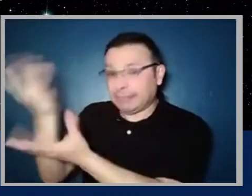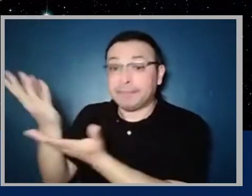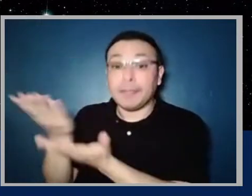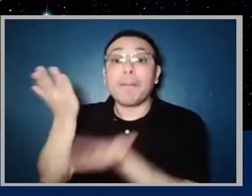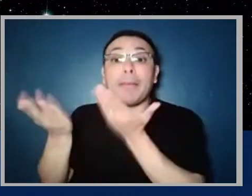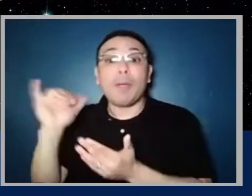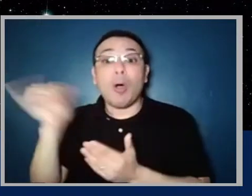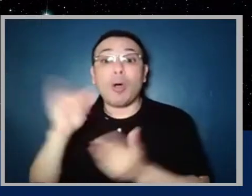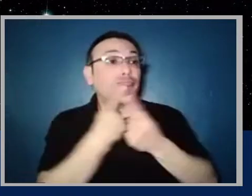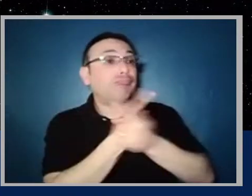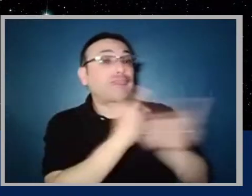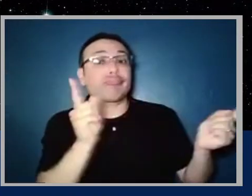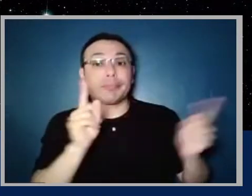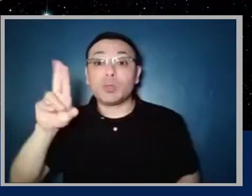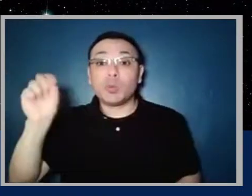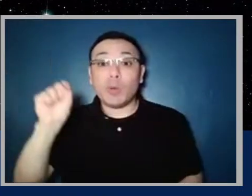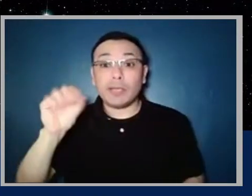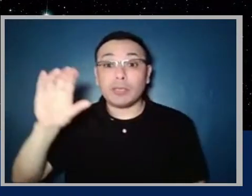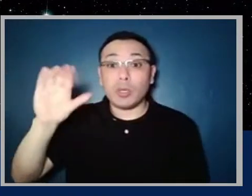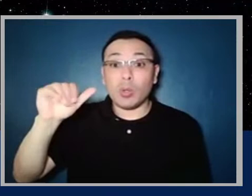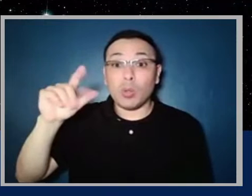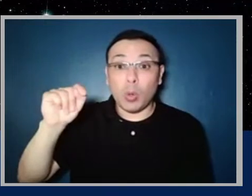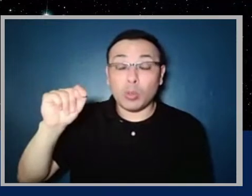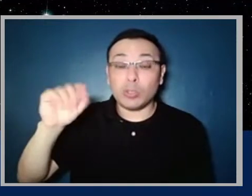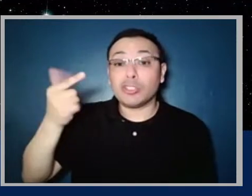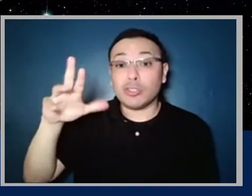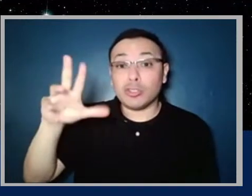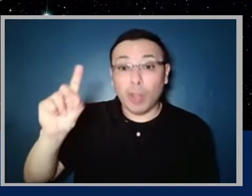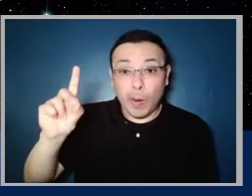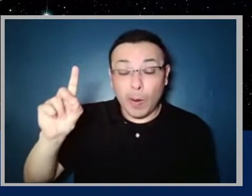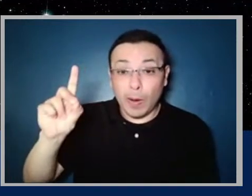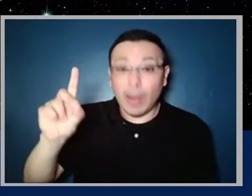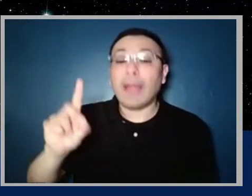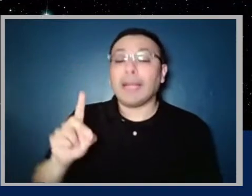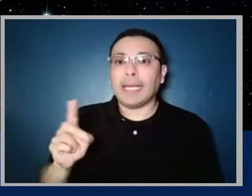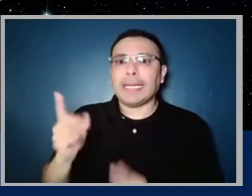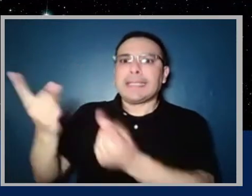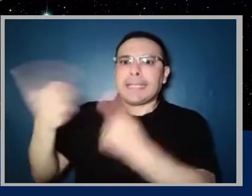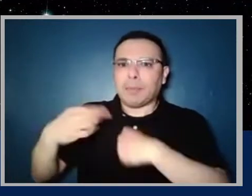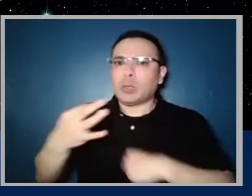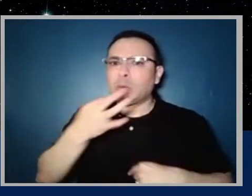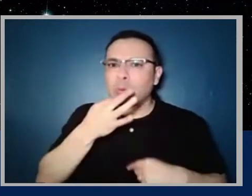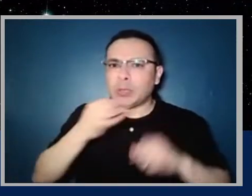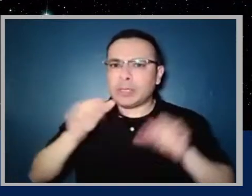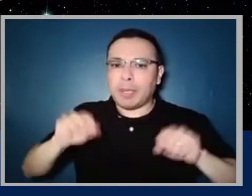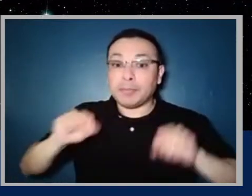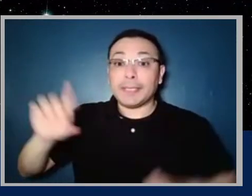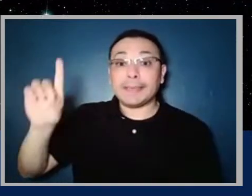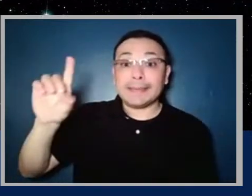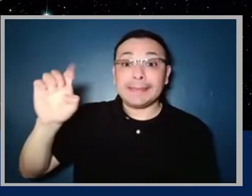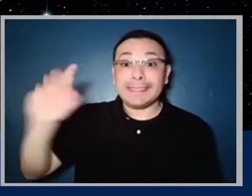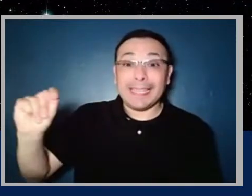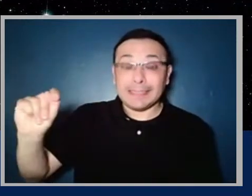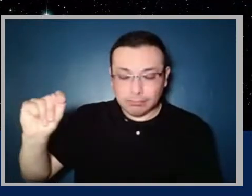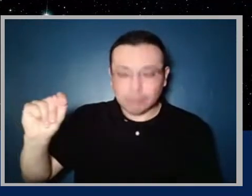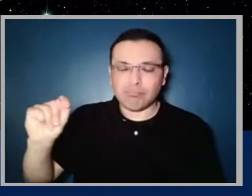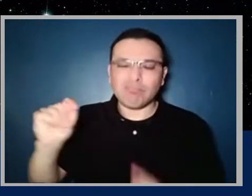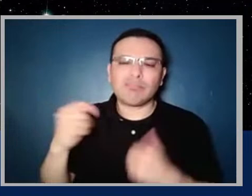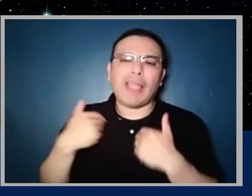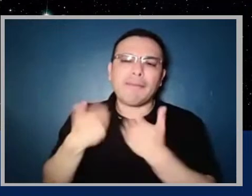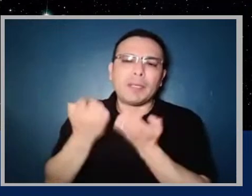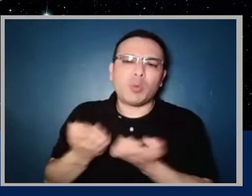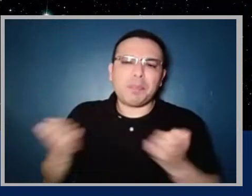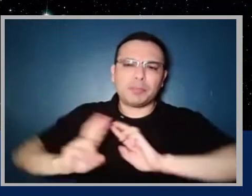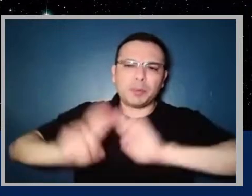Coast Guard, anybody close by to get there as soon as possible. But the DET has all this specialized equipment, things that